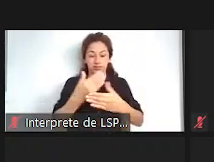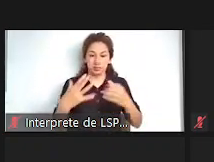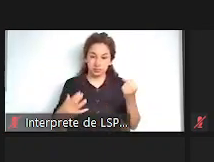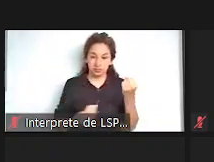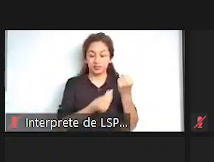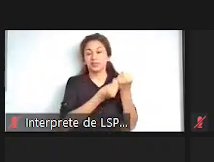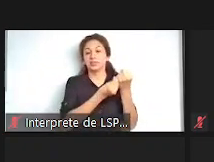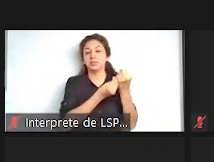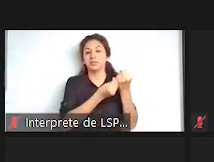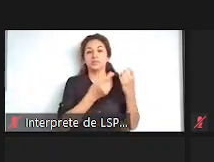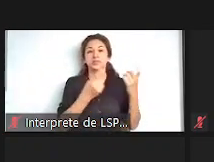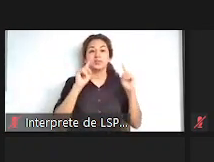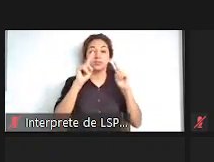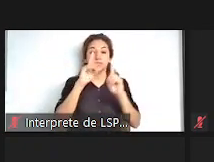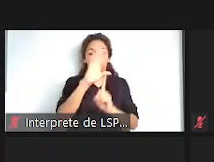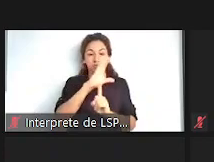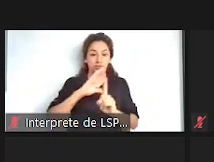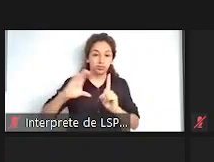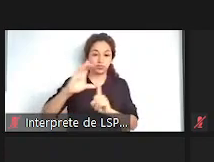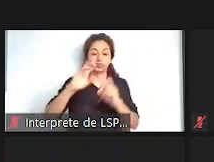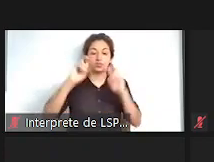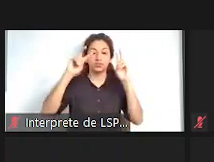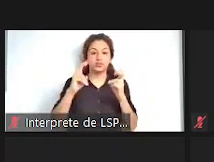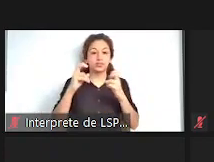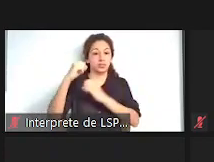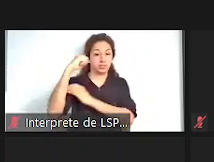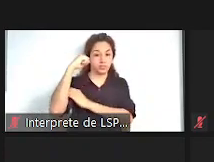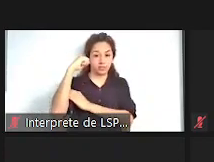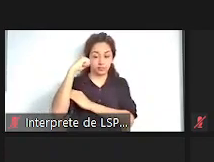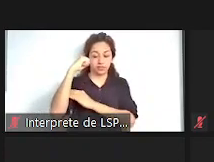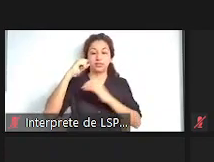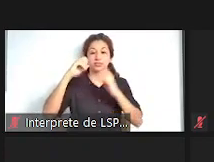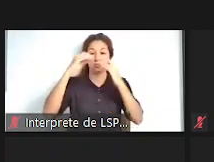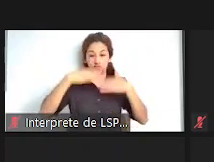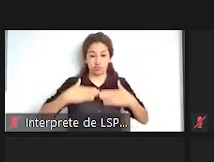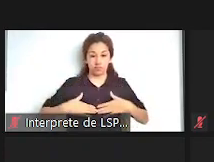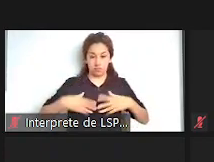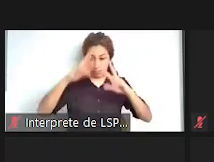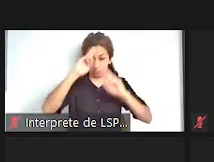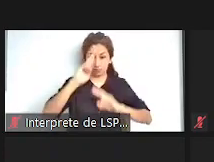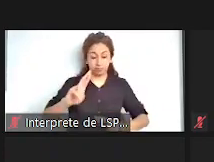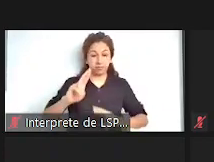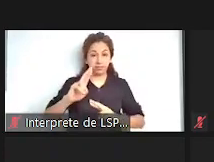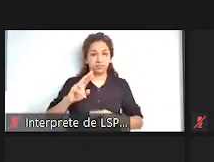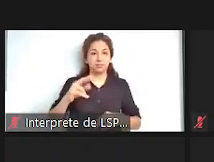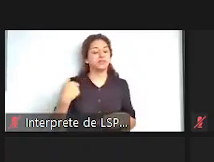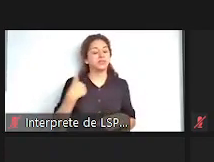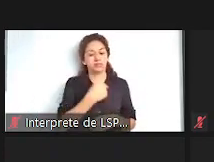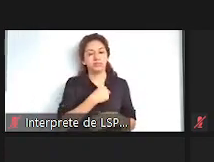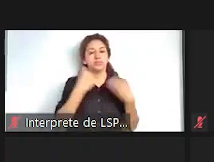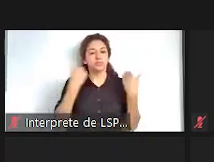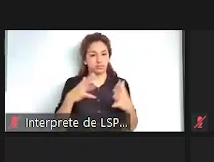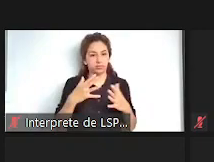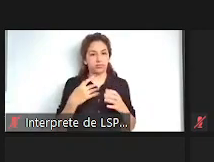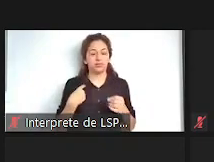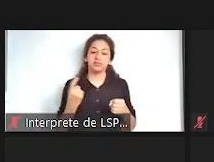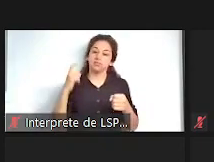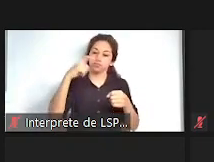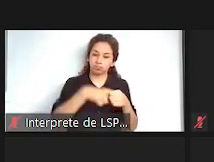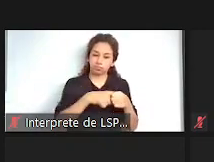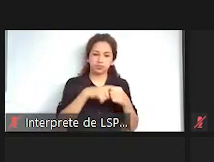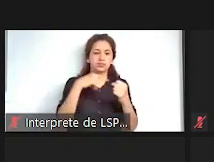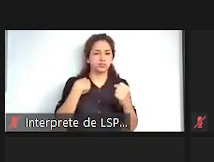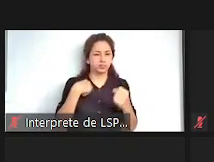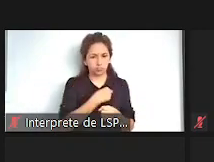to advance and contribute to consolidate a culture to human rights in peru we have participated very